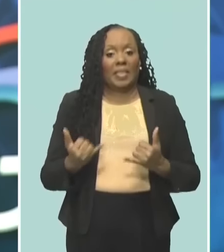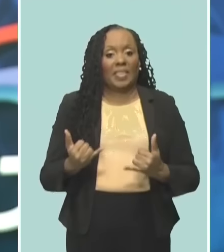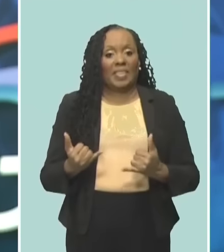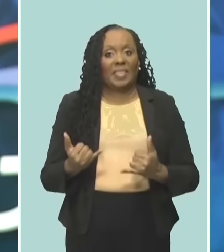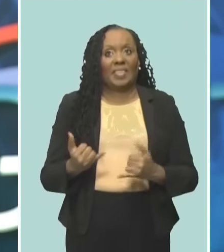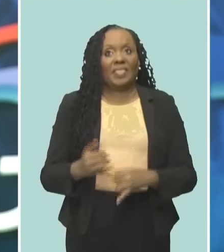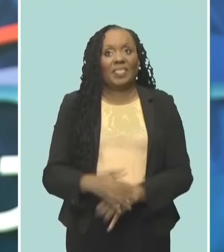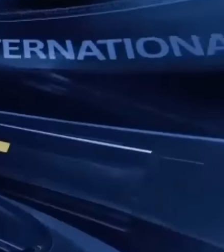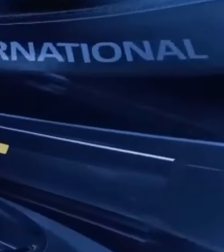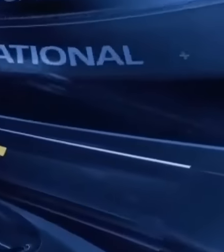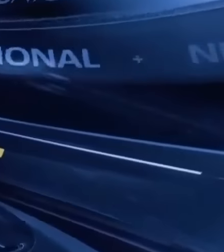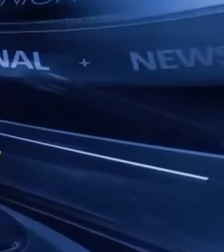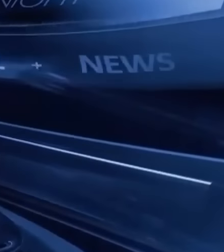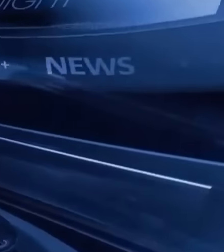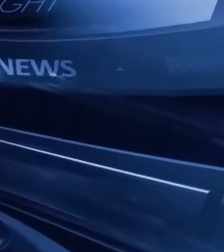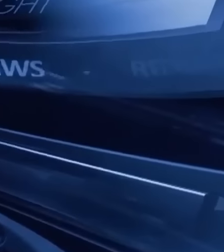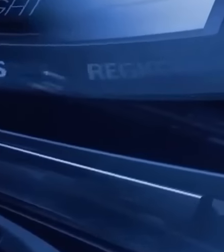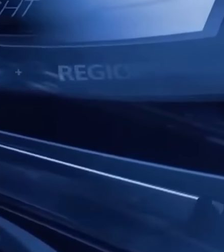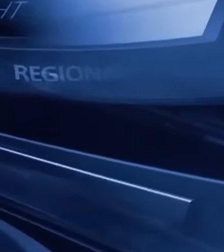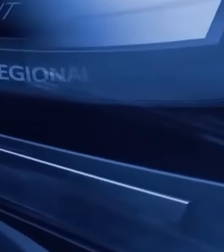first,